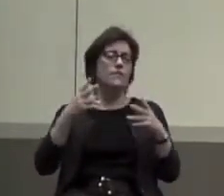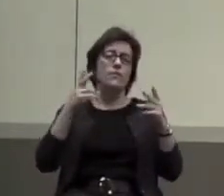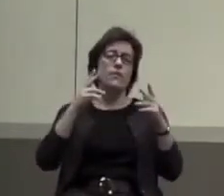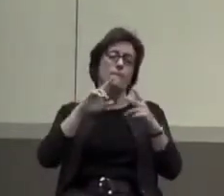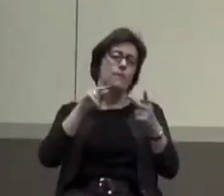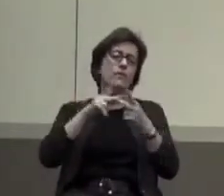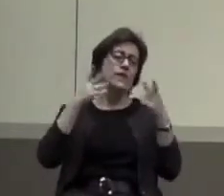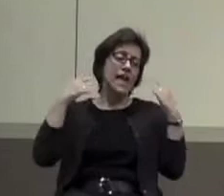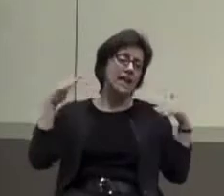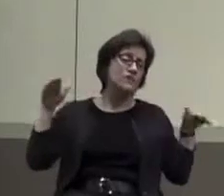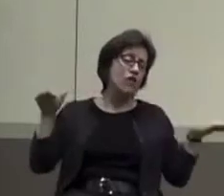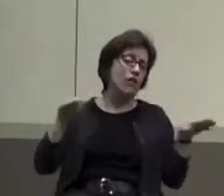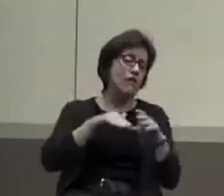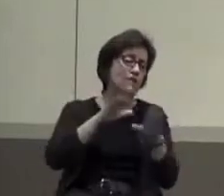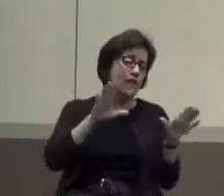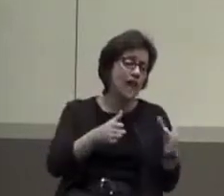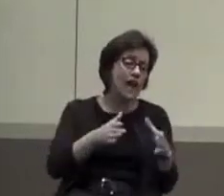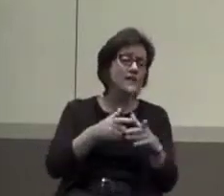not.